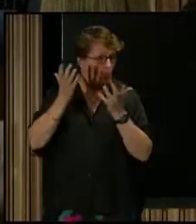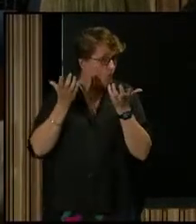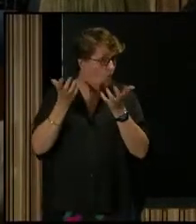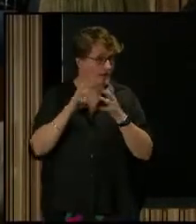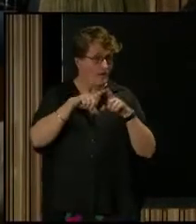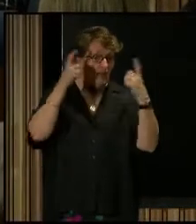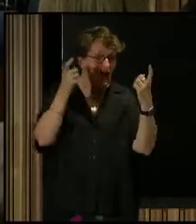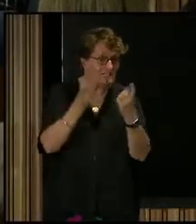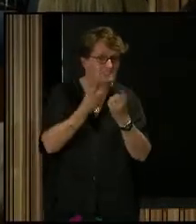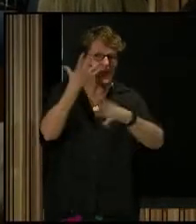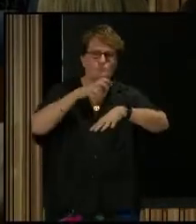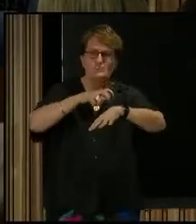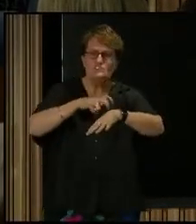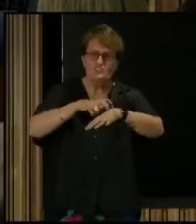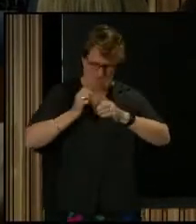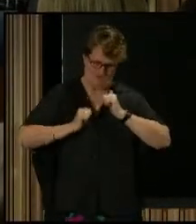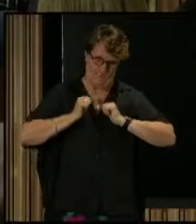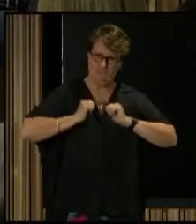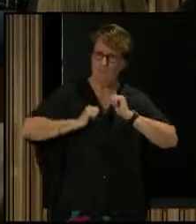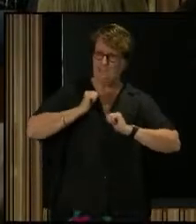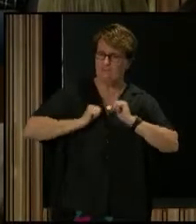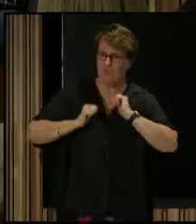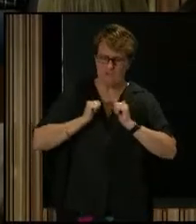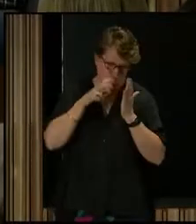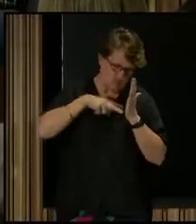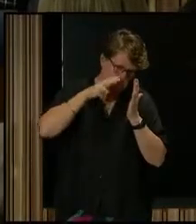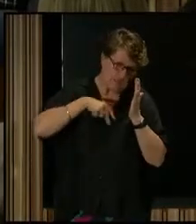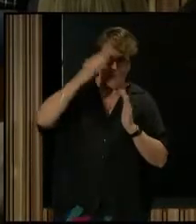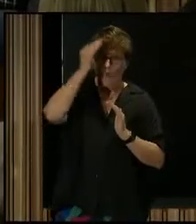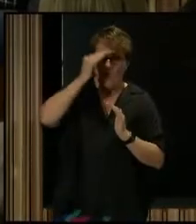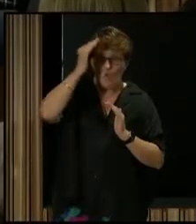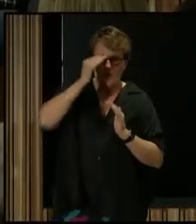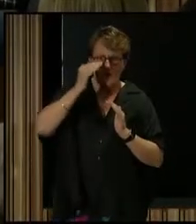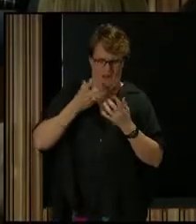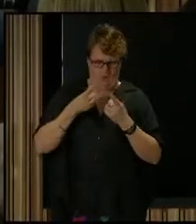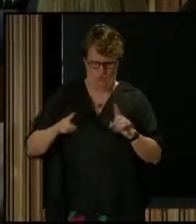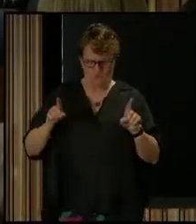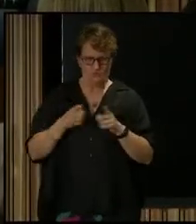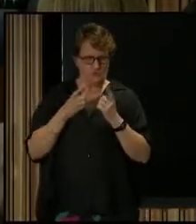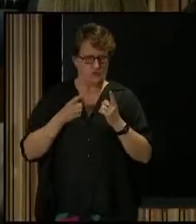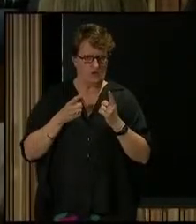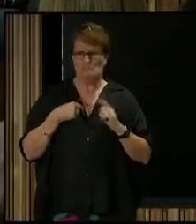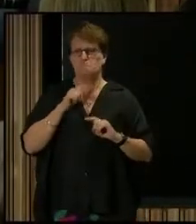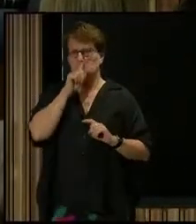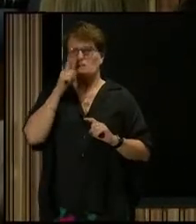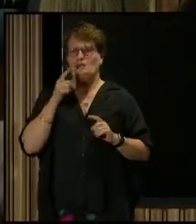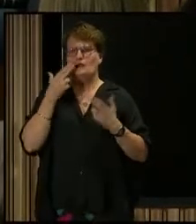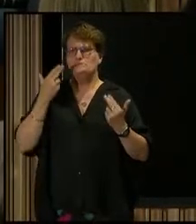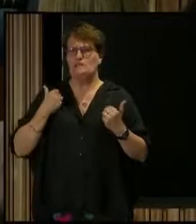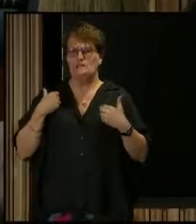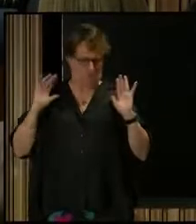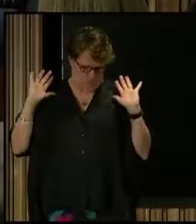then I should go get an apprenticeship and I should practice and I should read about it and learn about it. But with music, everyone's like, well, I can't sing the first time,